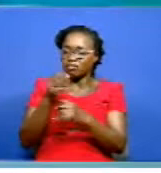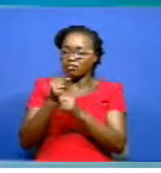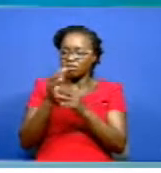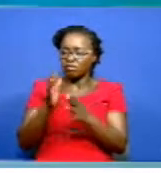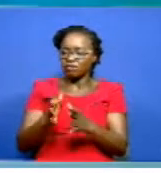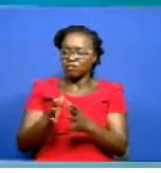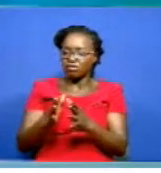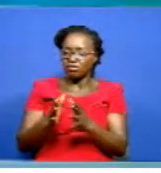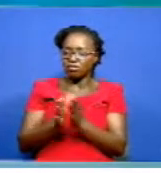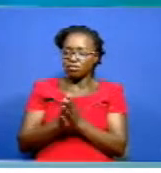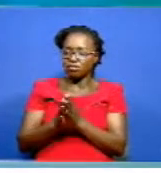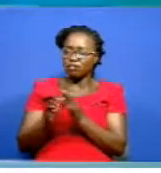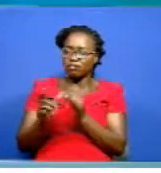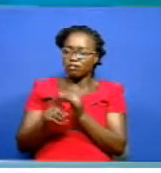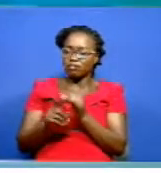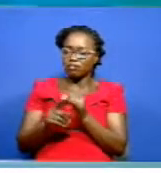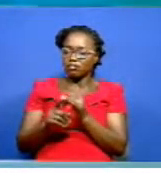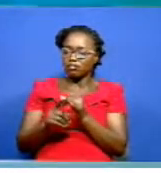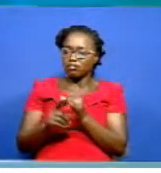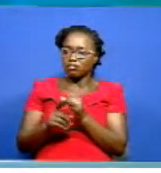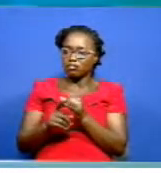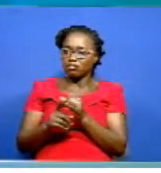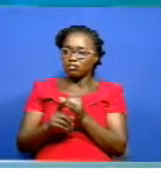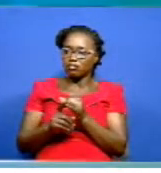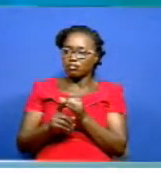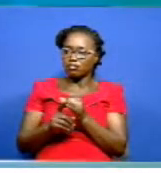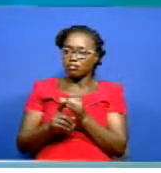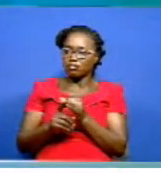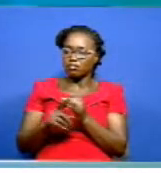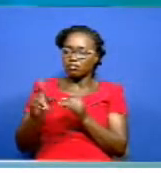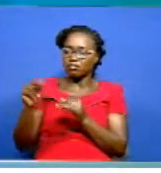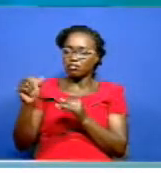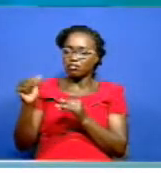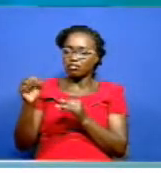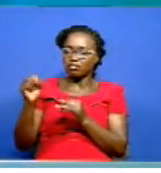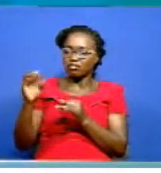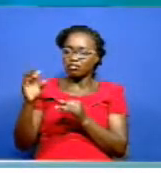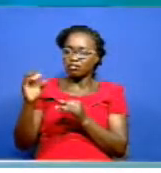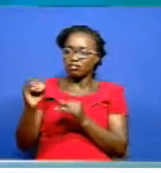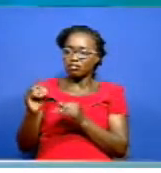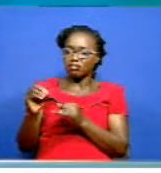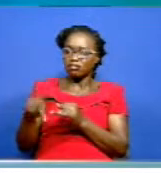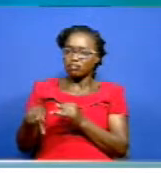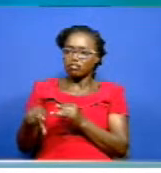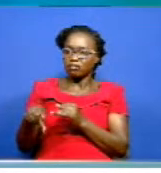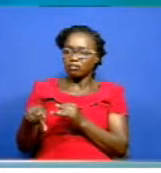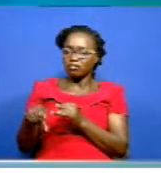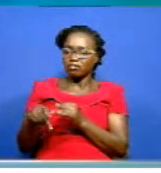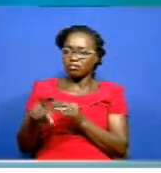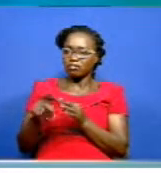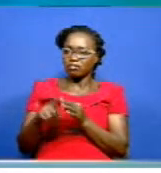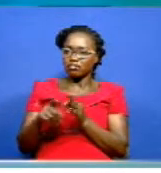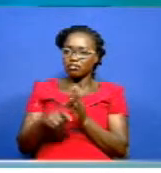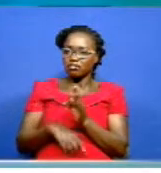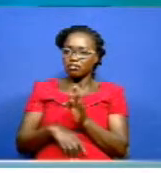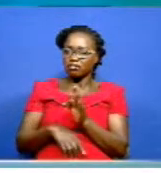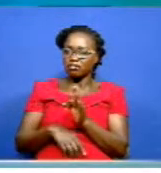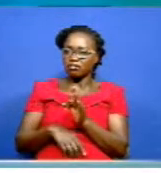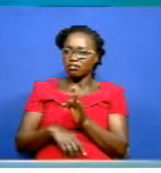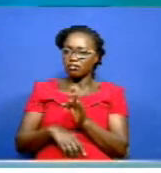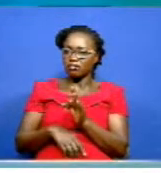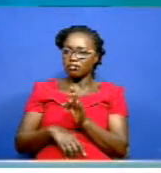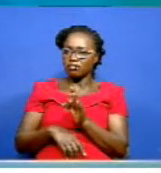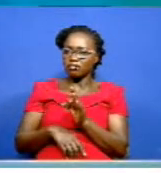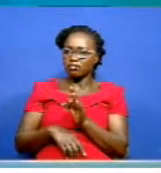that. We also have the NASCOP, the national, yes. And then we have the national,